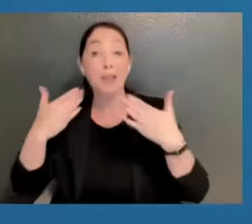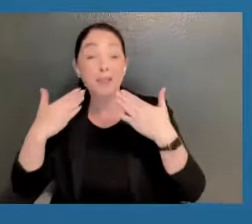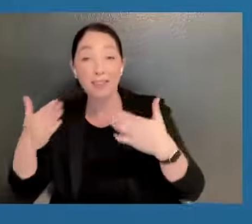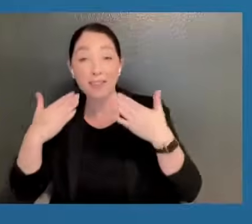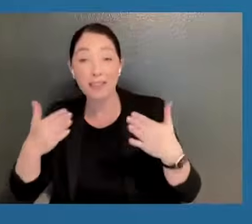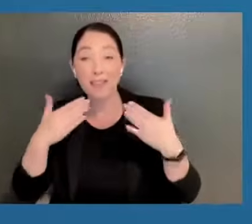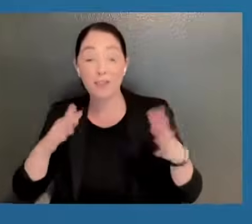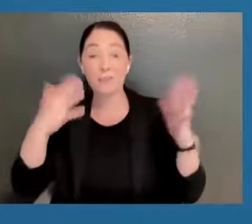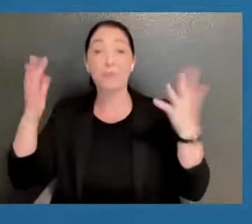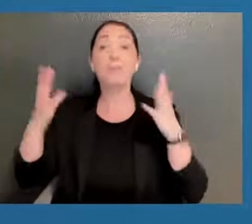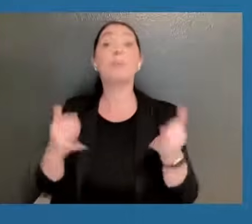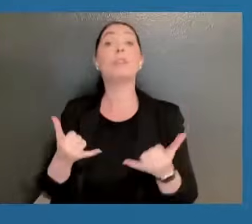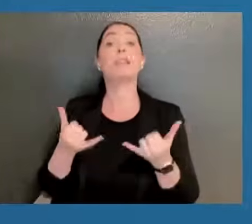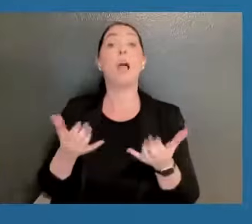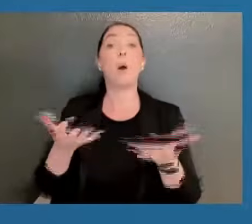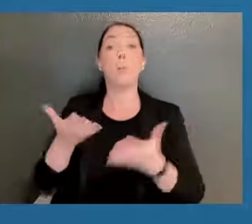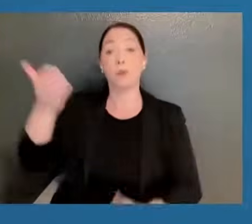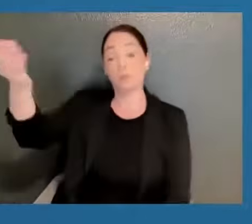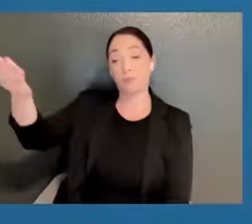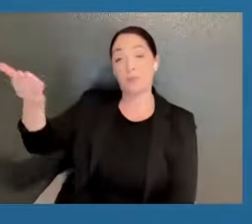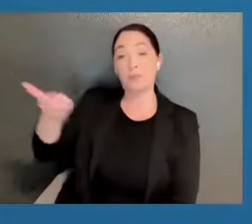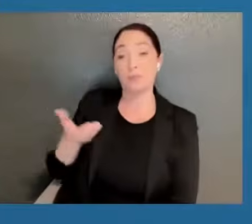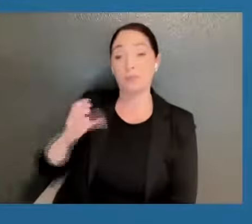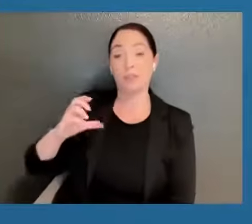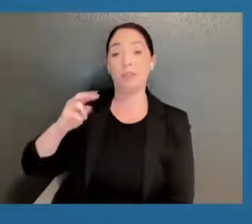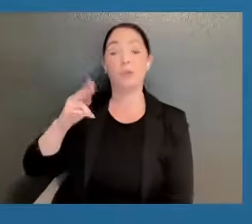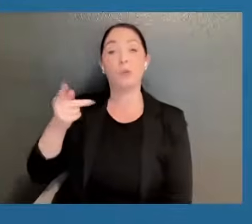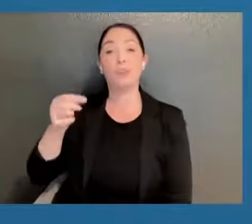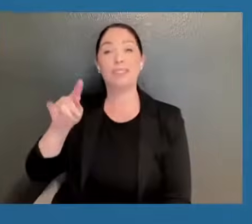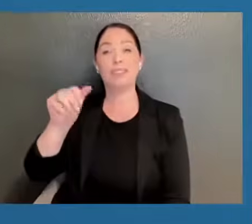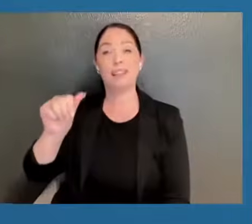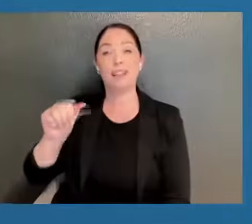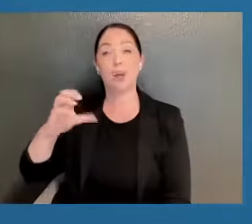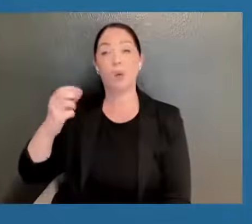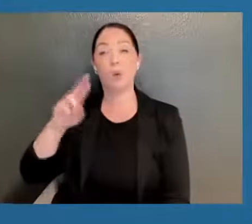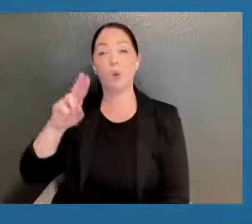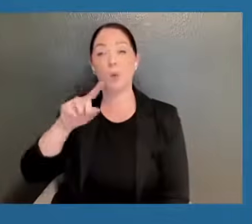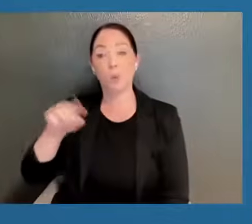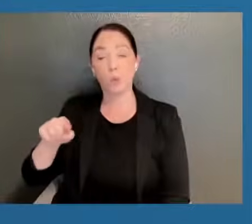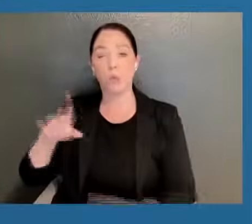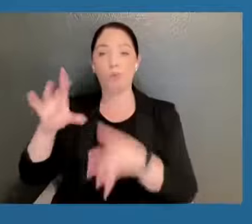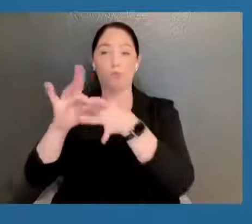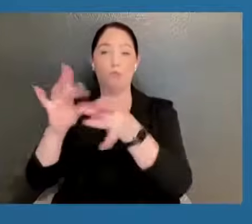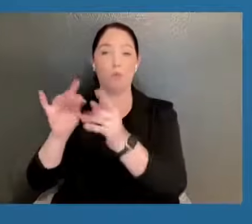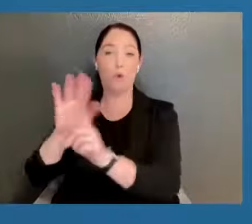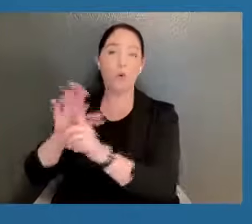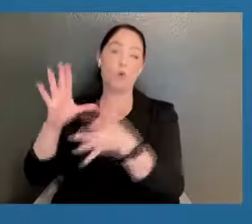Let me bring up Christina Cruz to tell her story. Christina, come on up here.